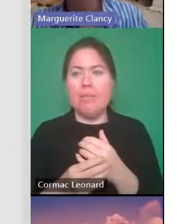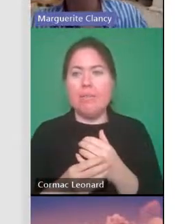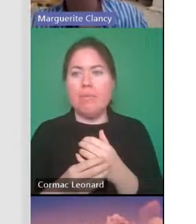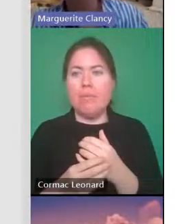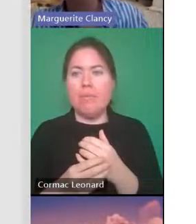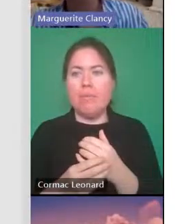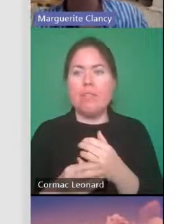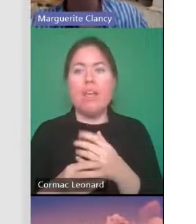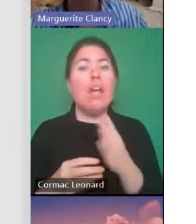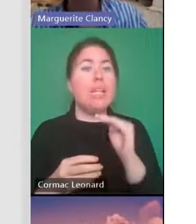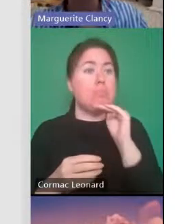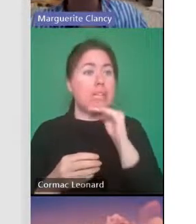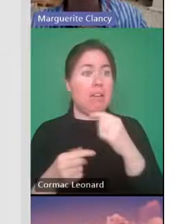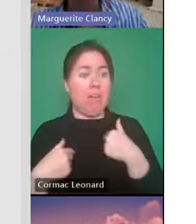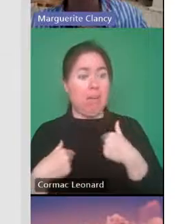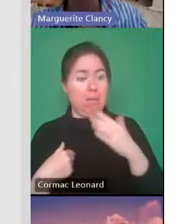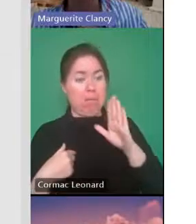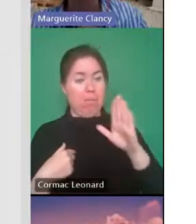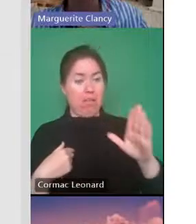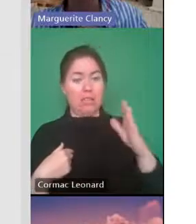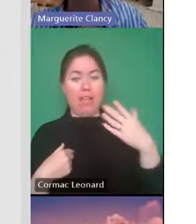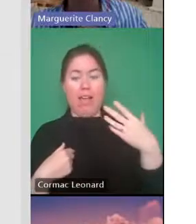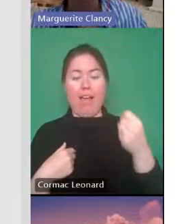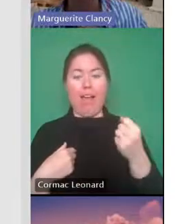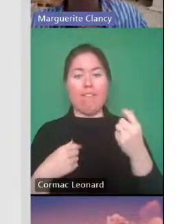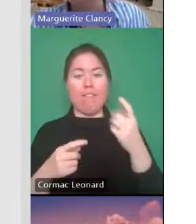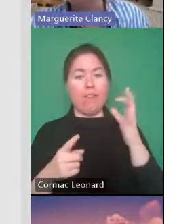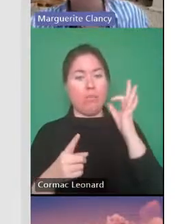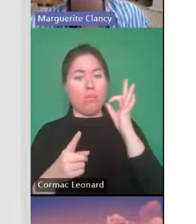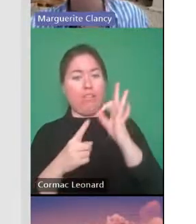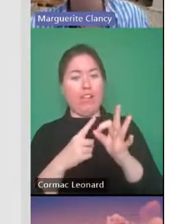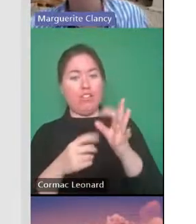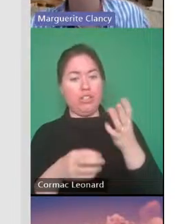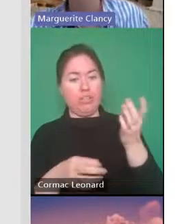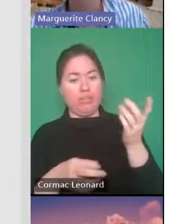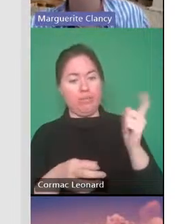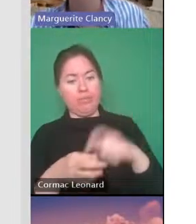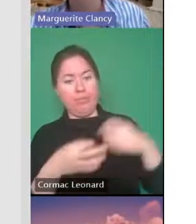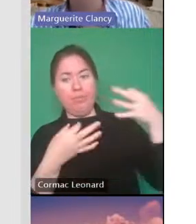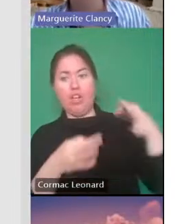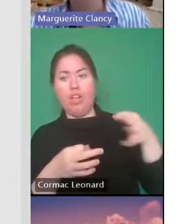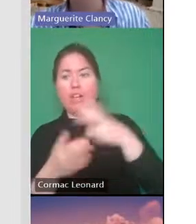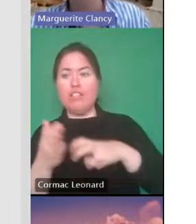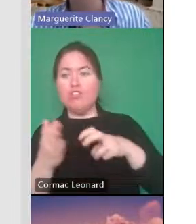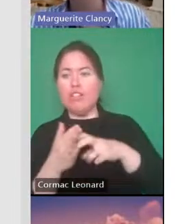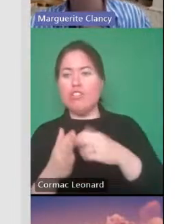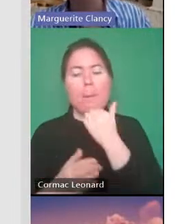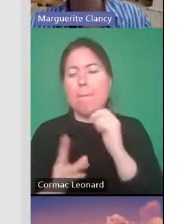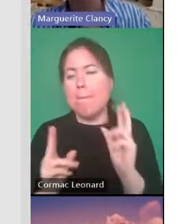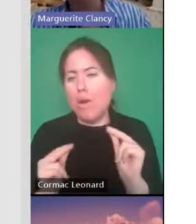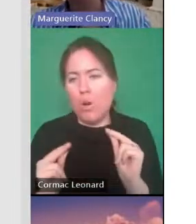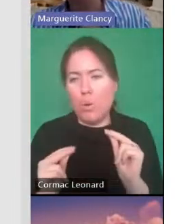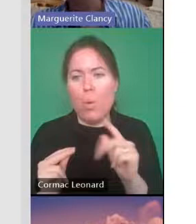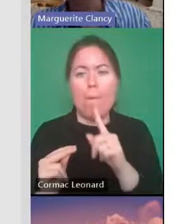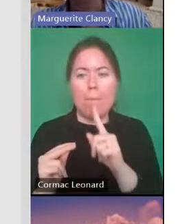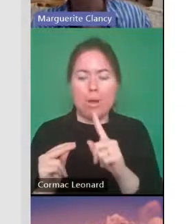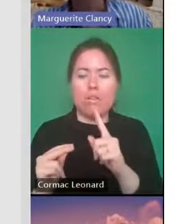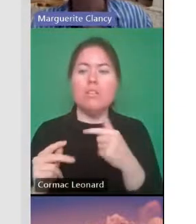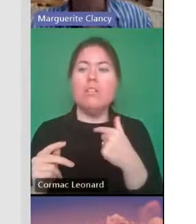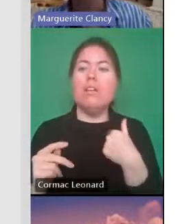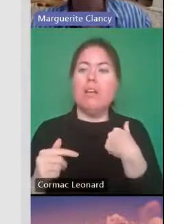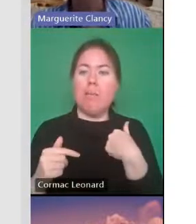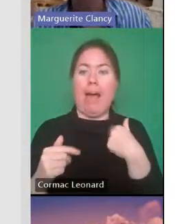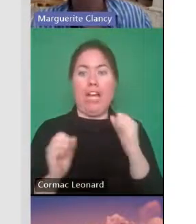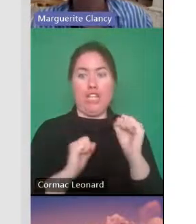it doesn't require that you need a professional registration number, but it's that you're providing